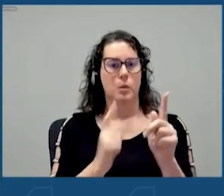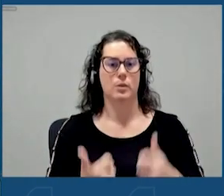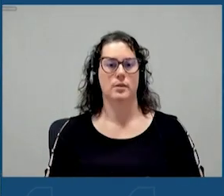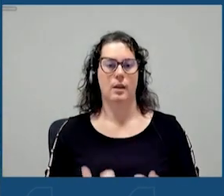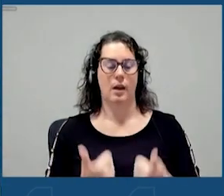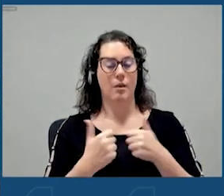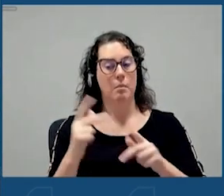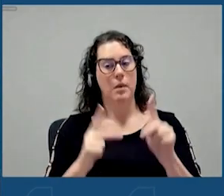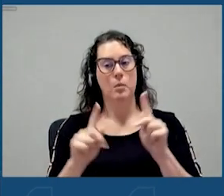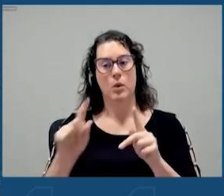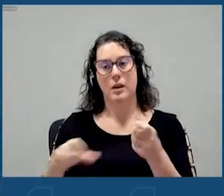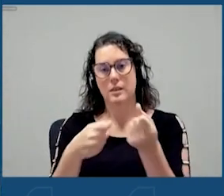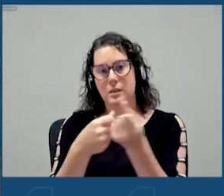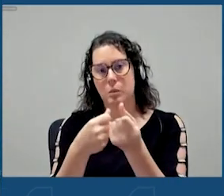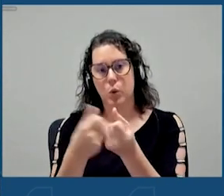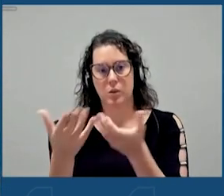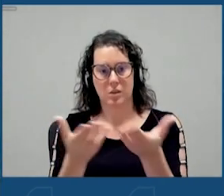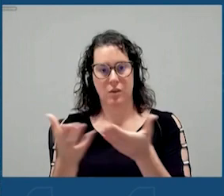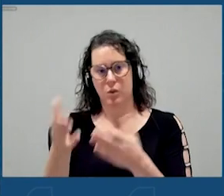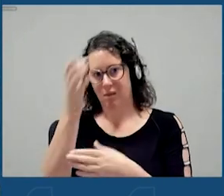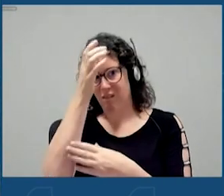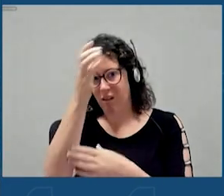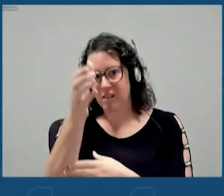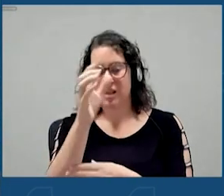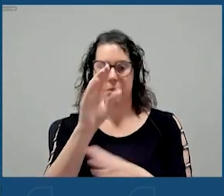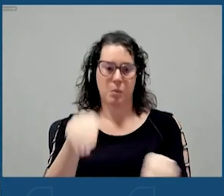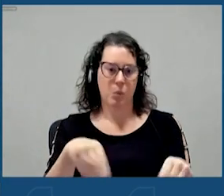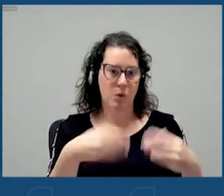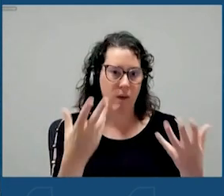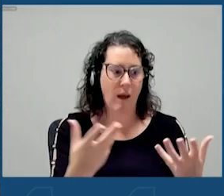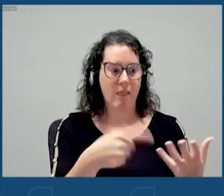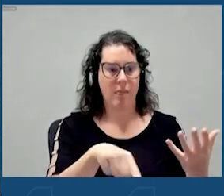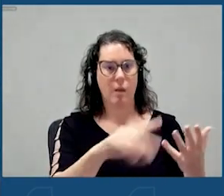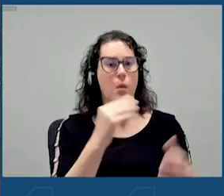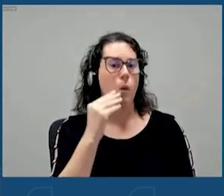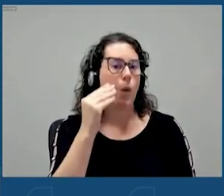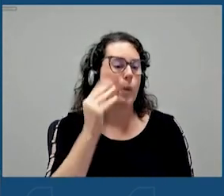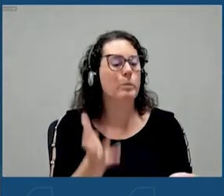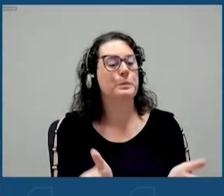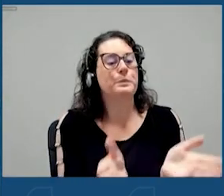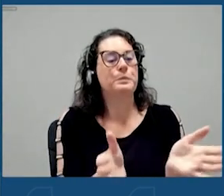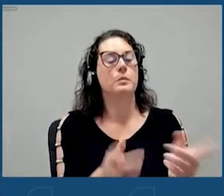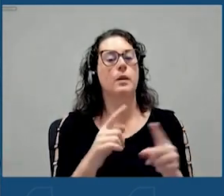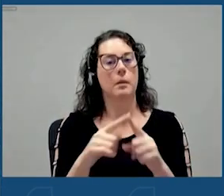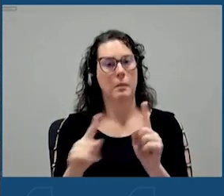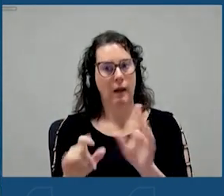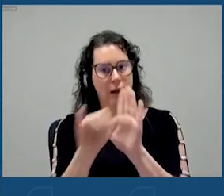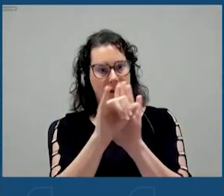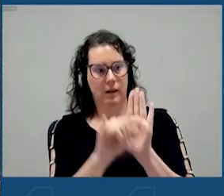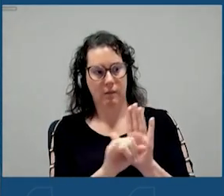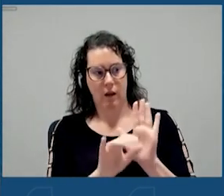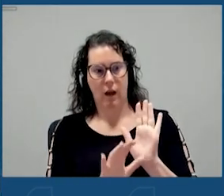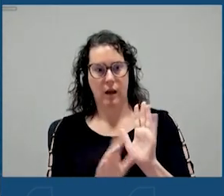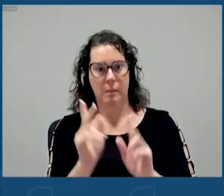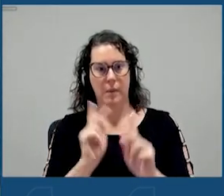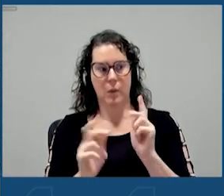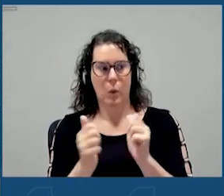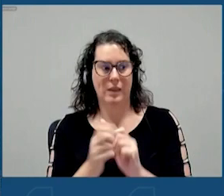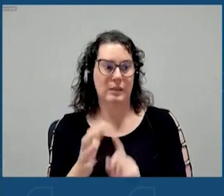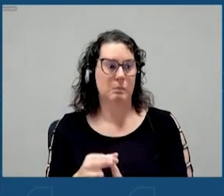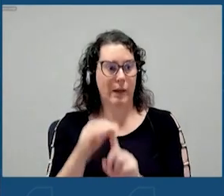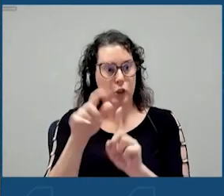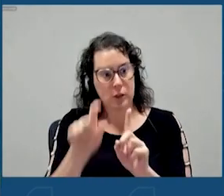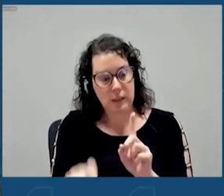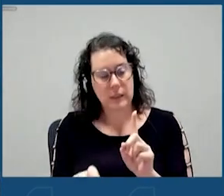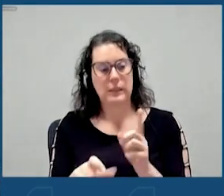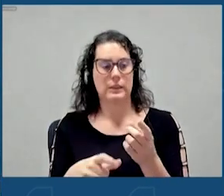services, and that's the whole concept of not just giving people a home and saying, here you are, but identifying people with special needs and